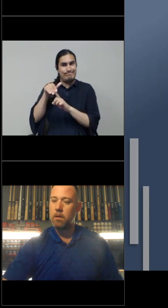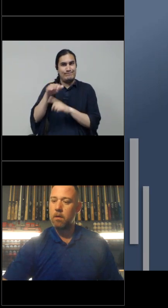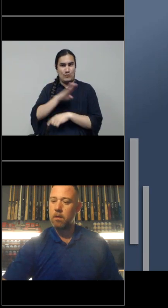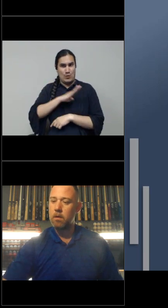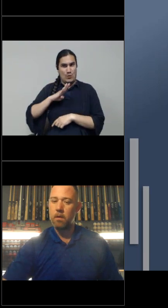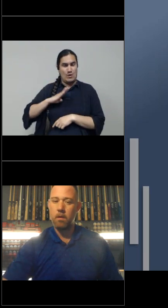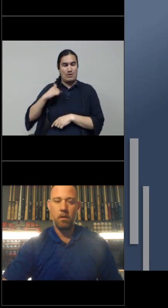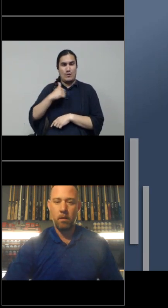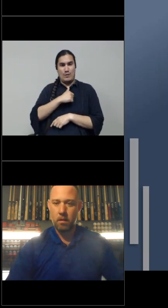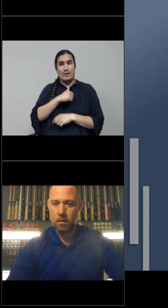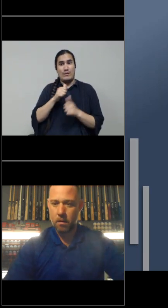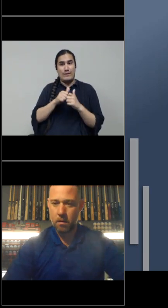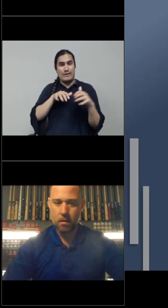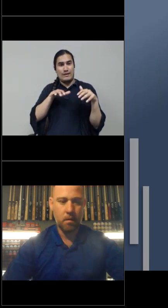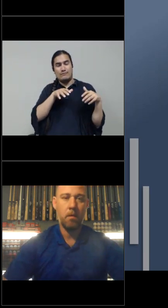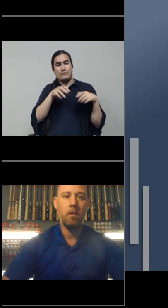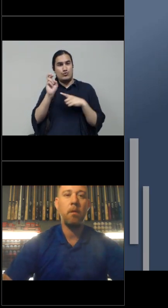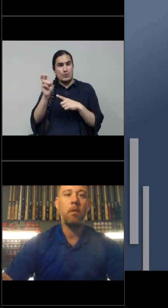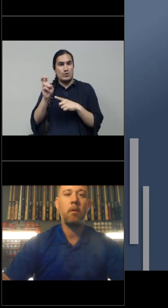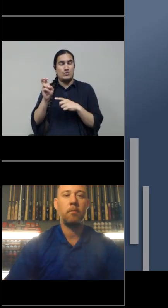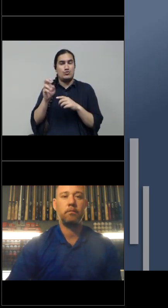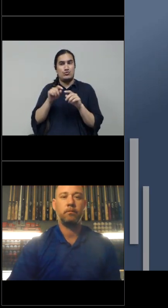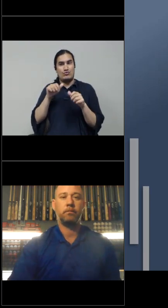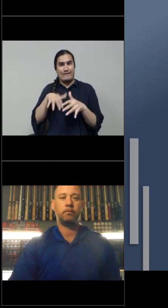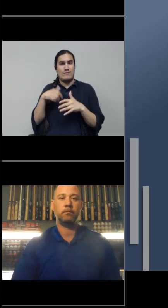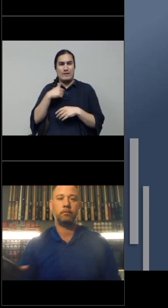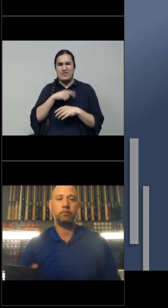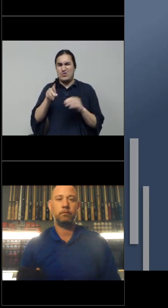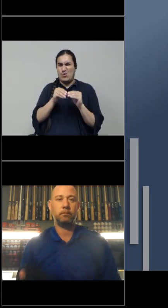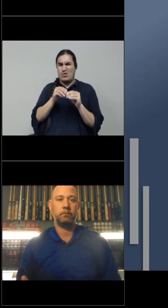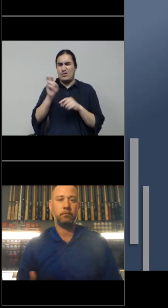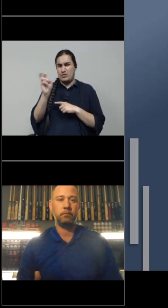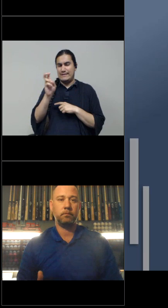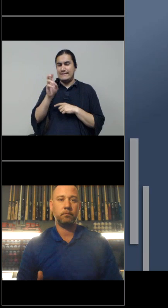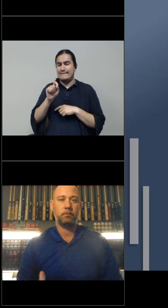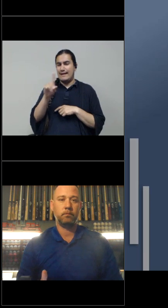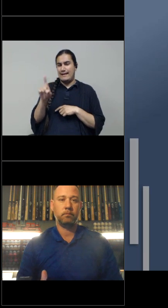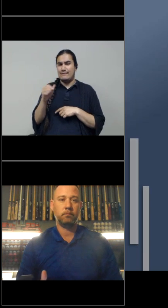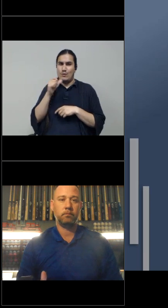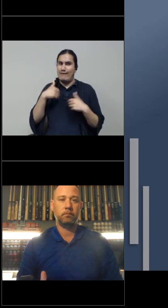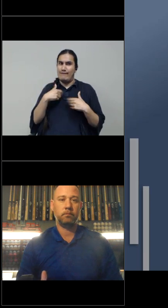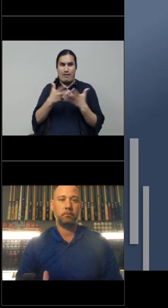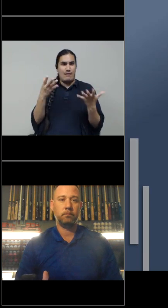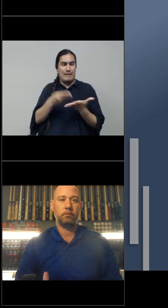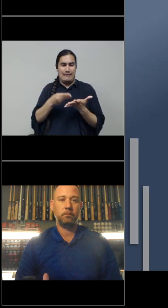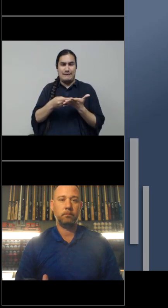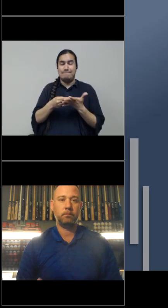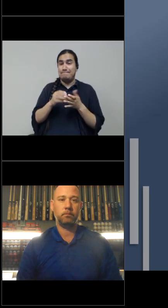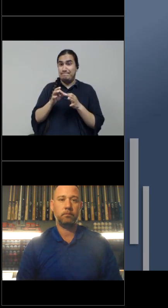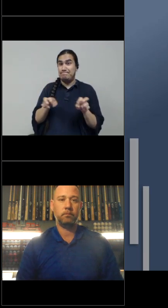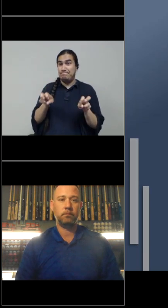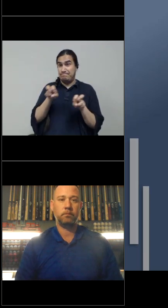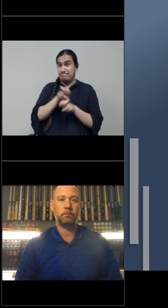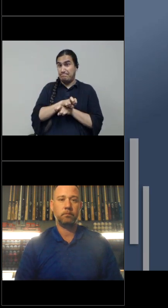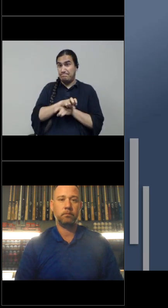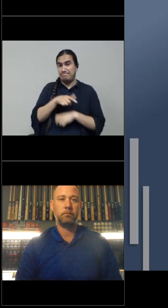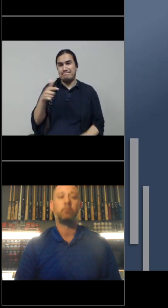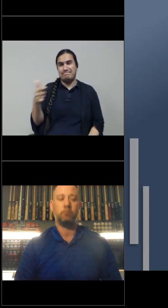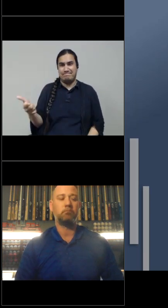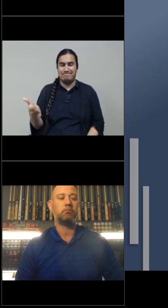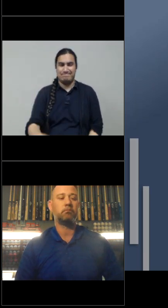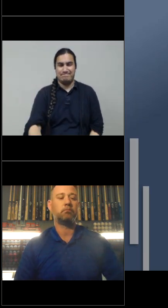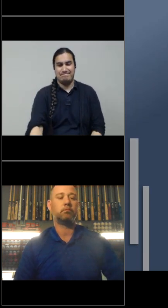the commuter traffic, we need to do more on the transit side. We don't have a lot of money in our expenditure plan to help us focus on transit.